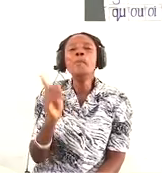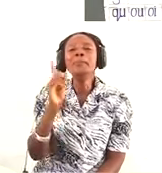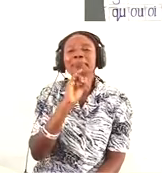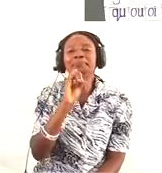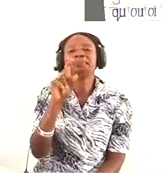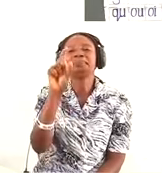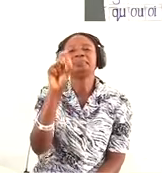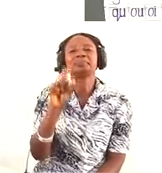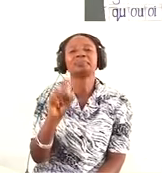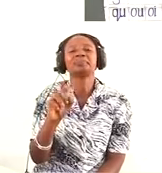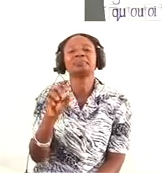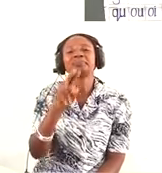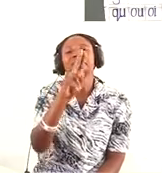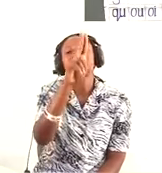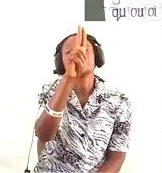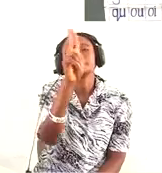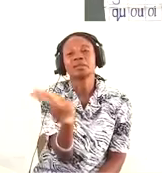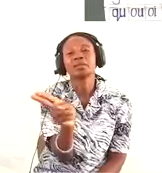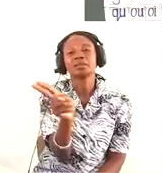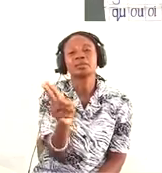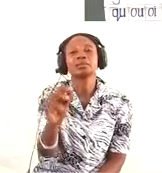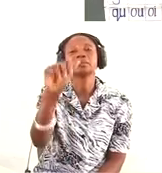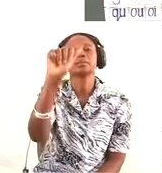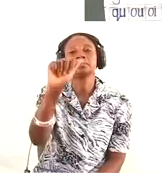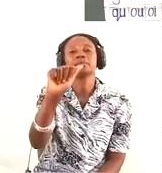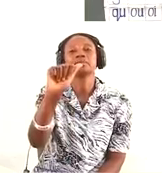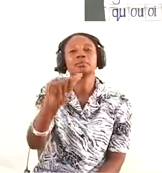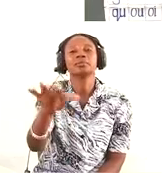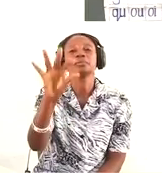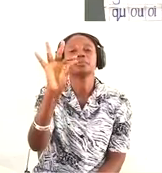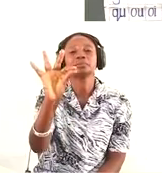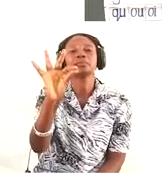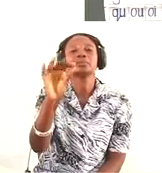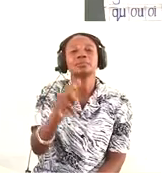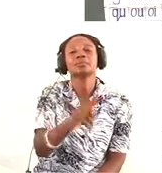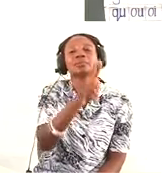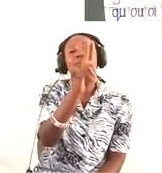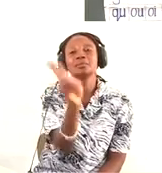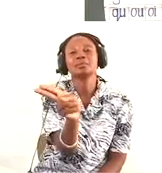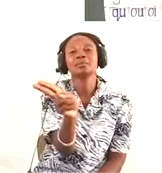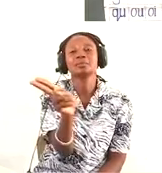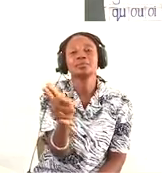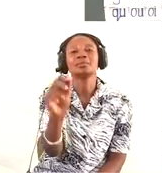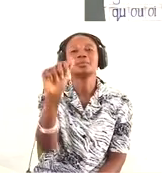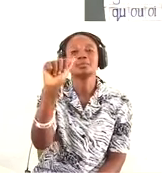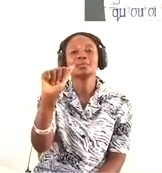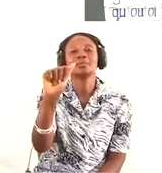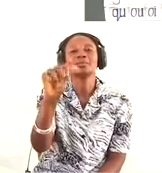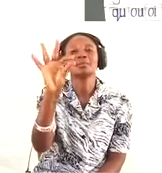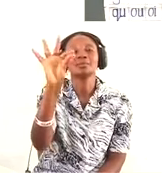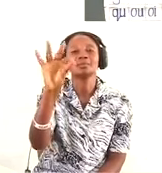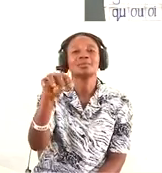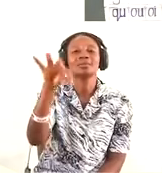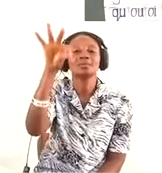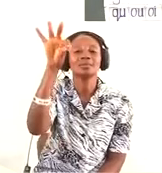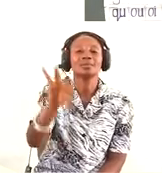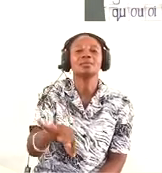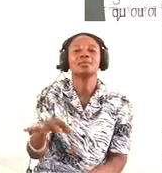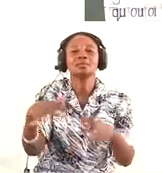What is the word? Hat. The word is hat. What is it? Hat. Where will you put the